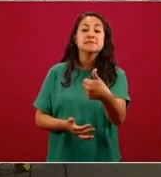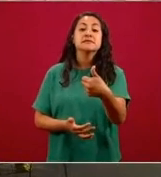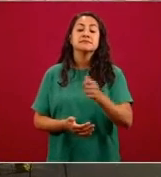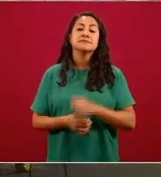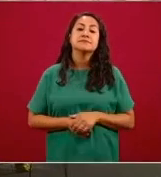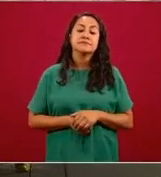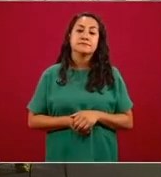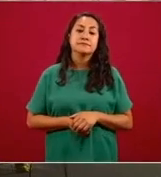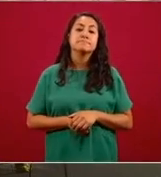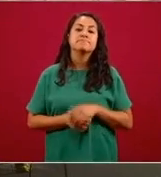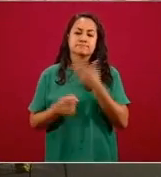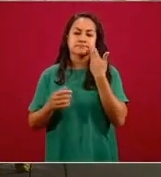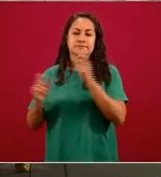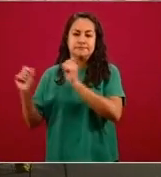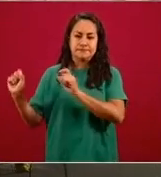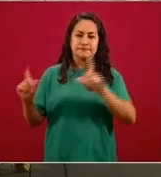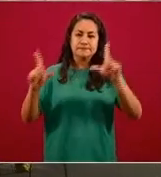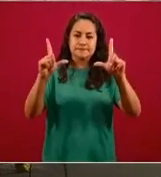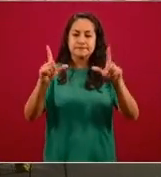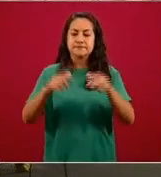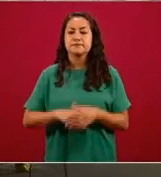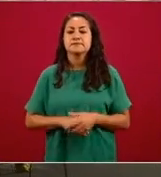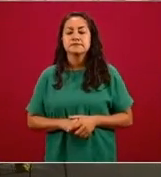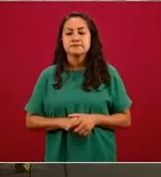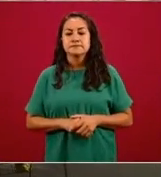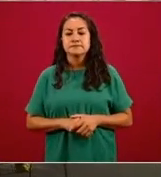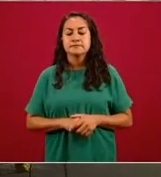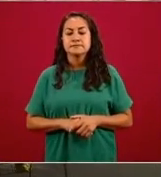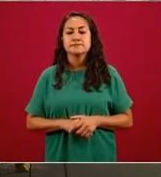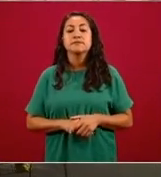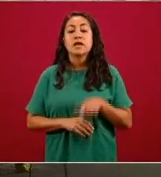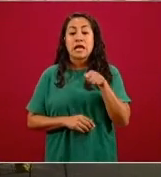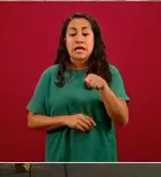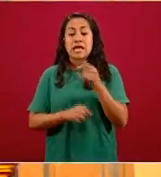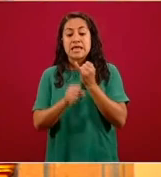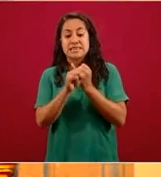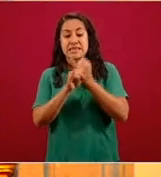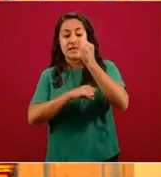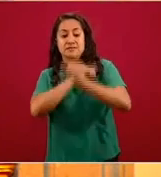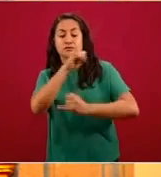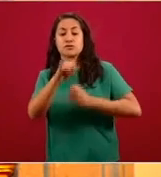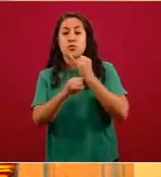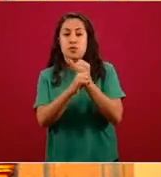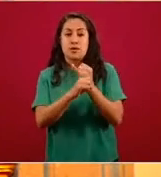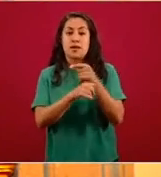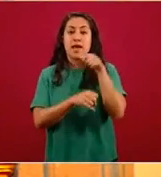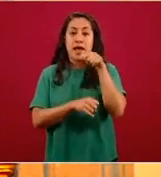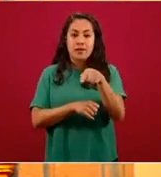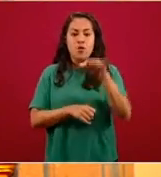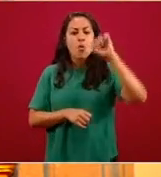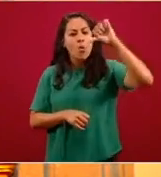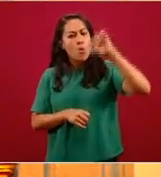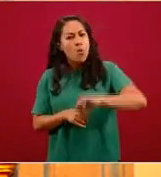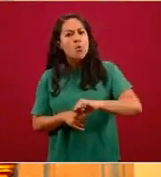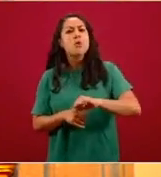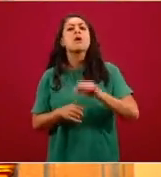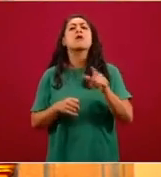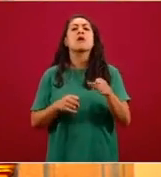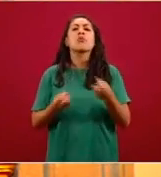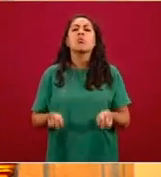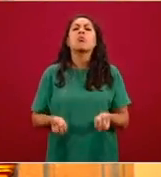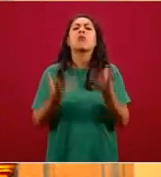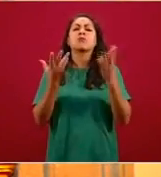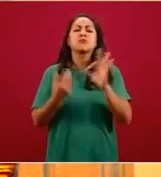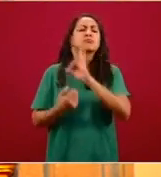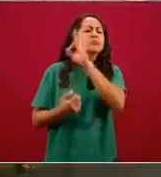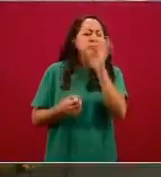at the middle, more or less. Here we have the international update.